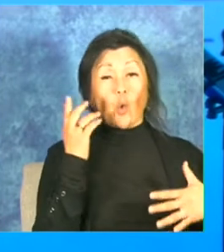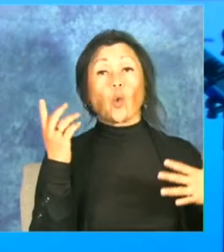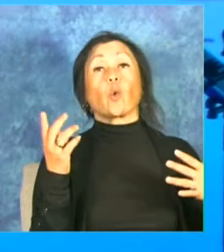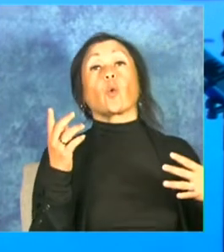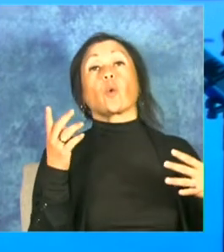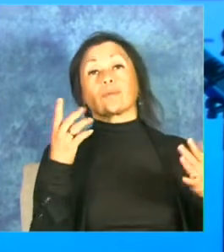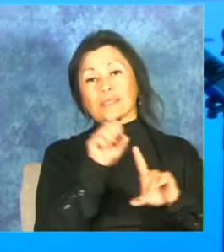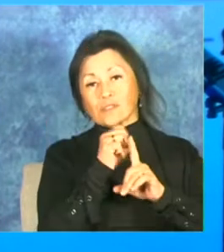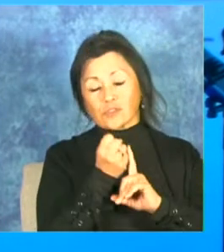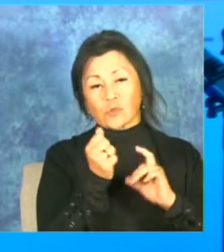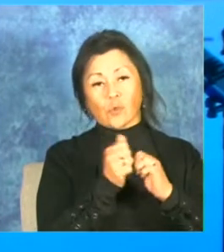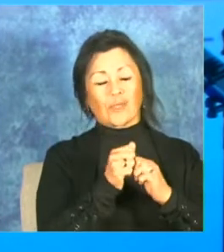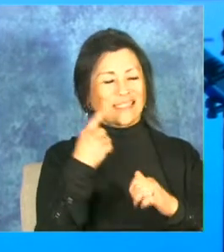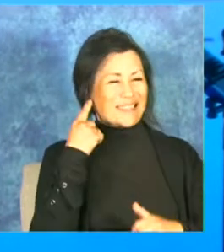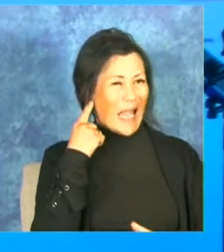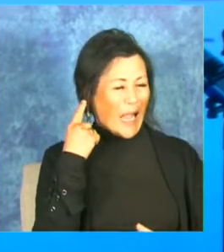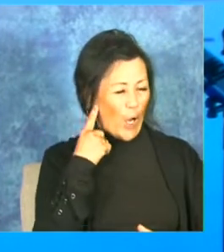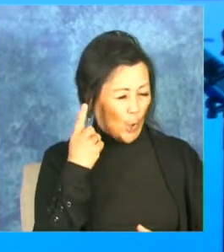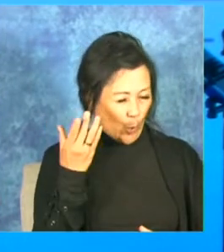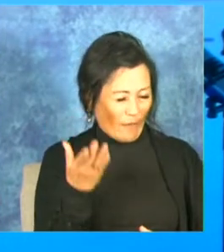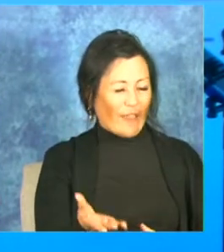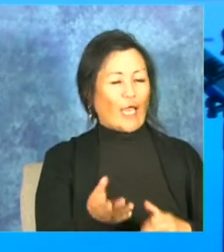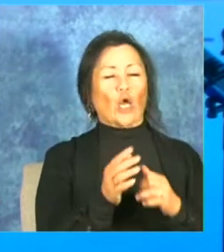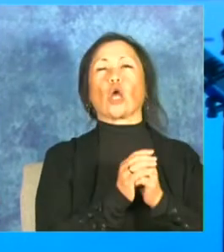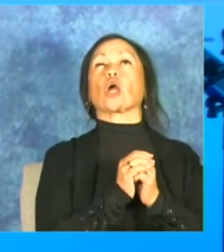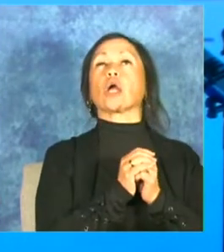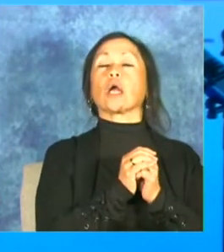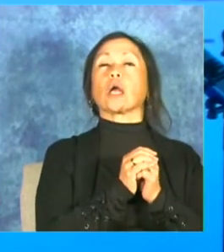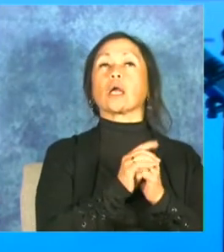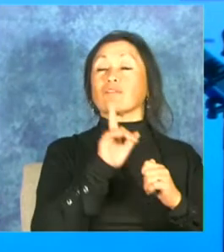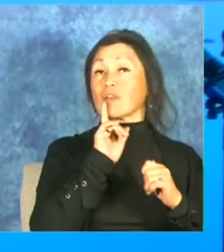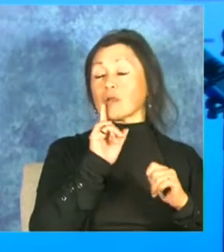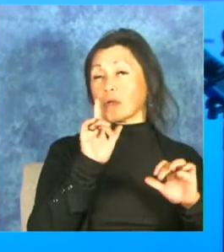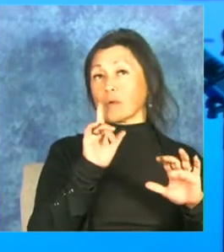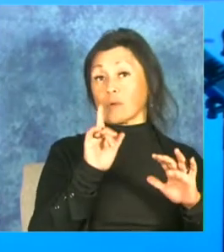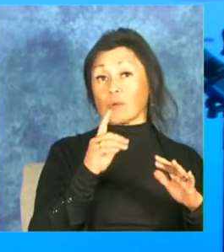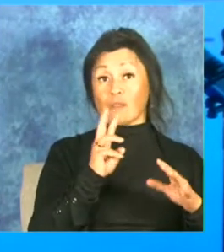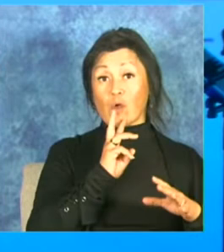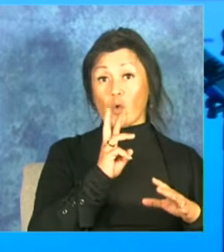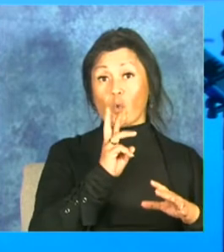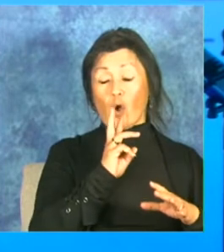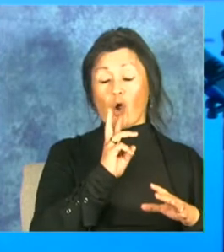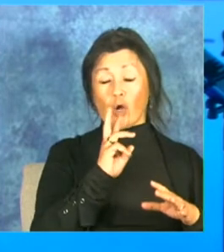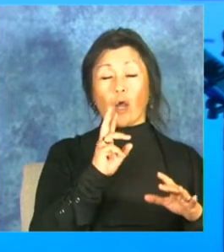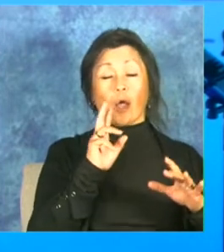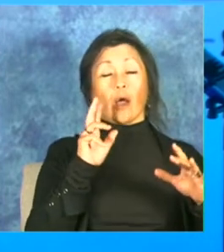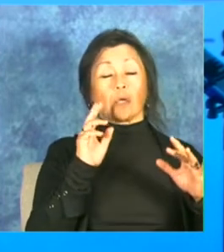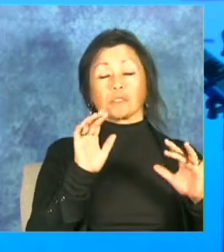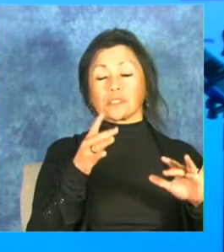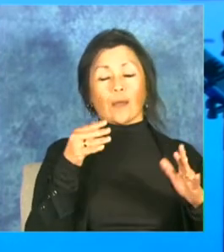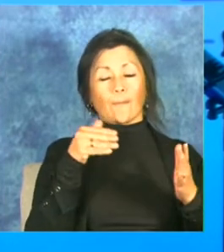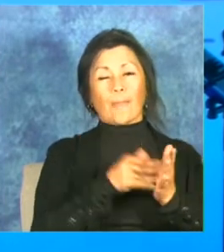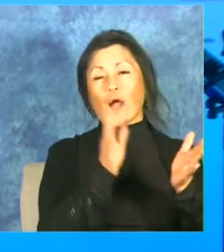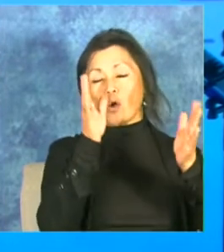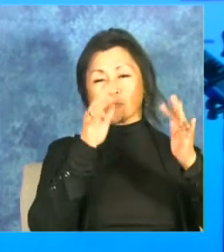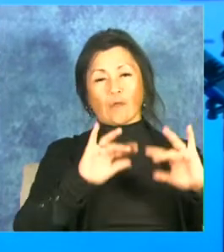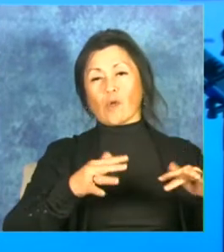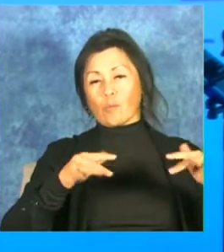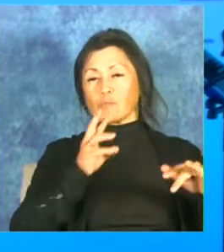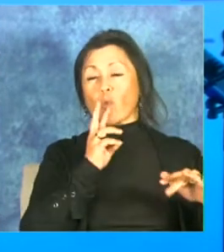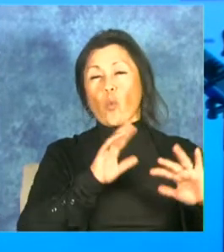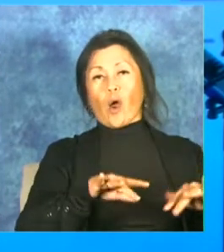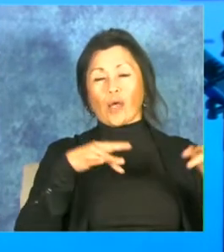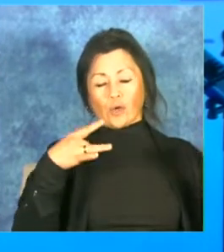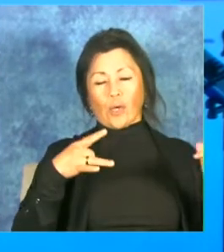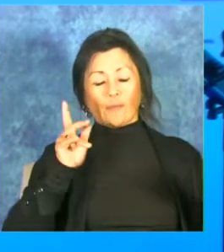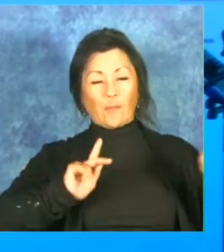the dynamics of sound there, it's incredible, but the water, the sound bouncing off the water magnifies that, and the